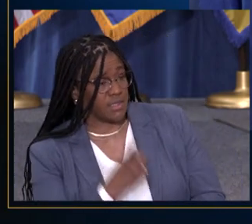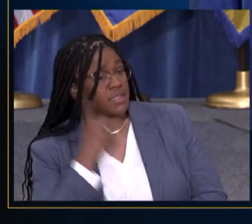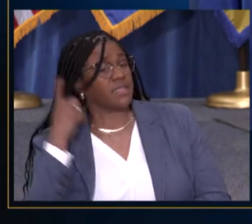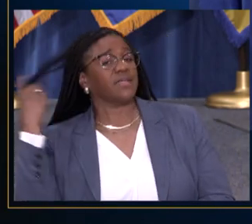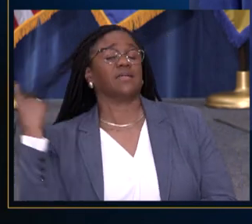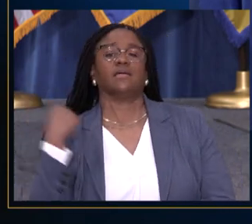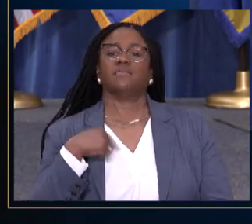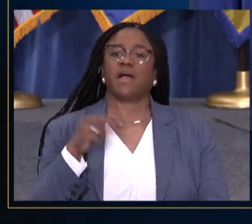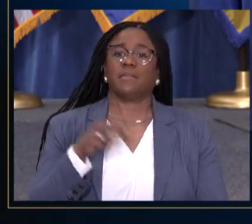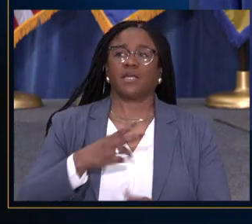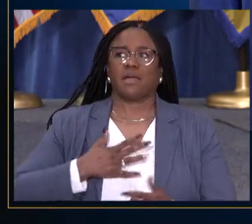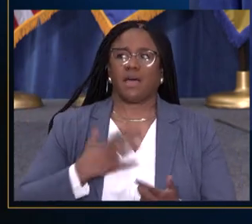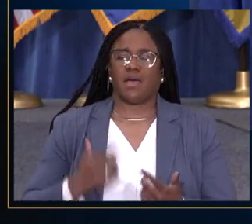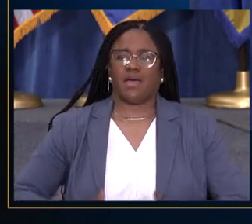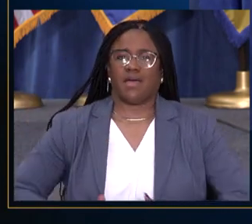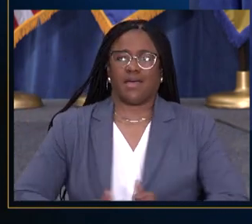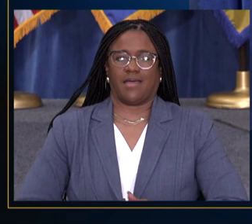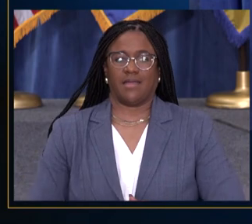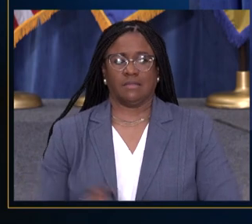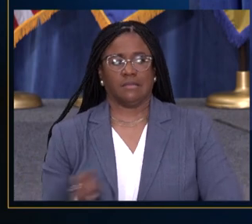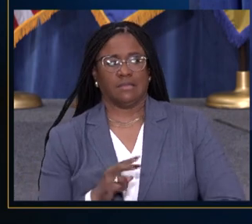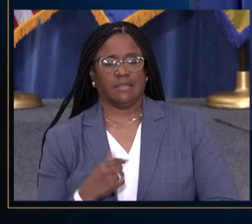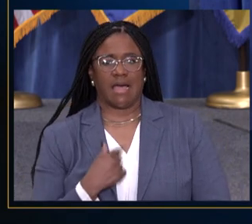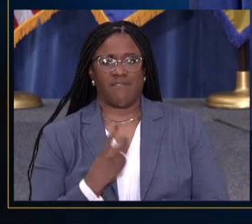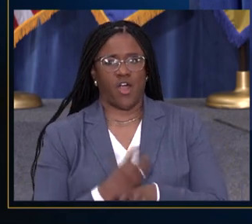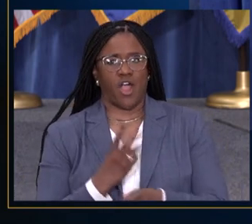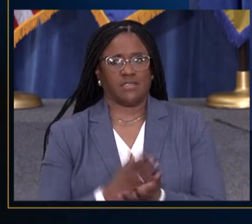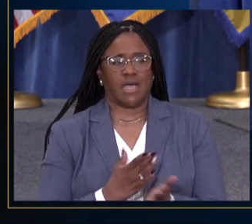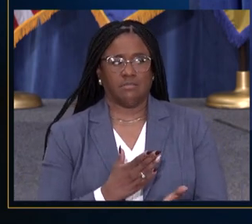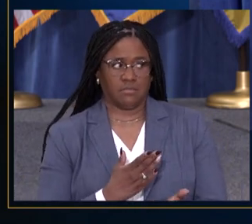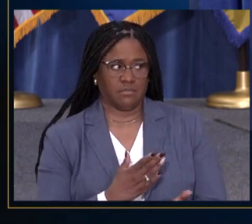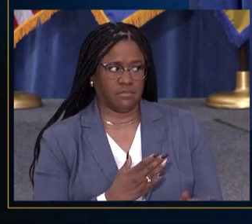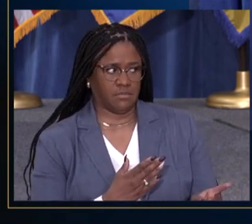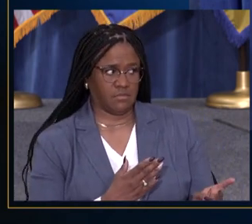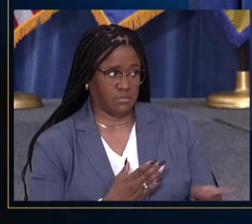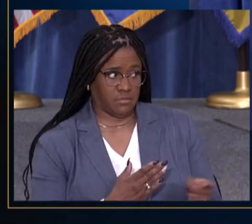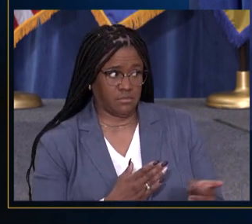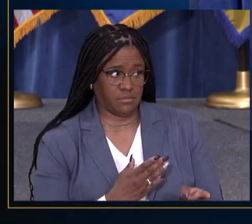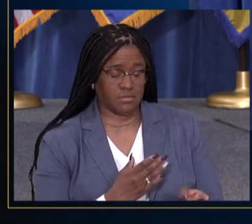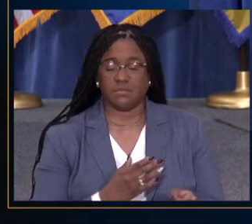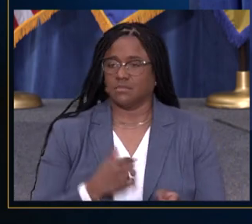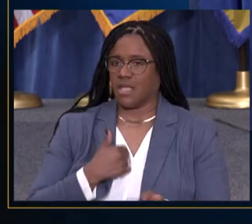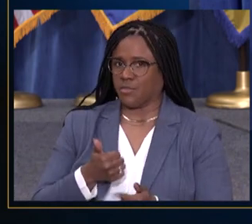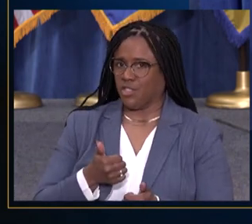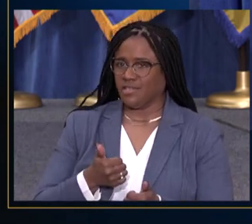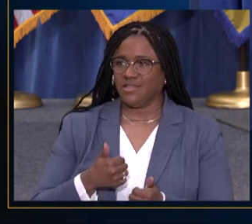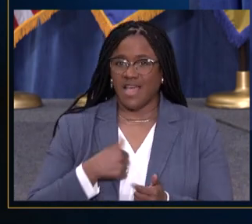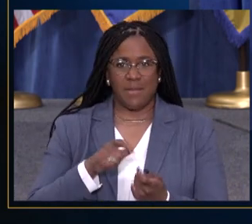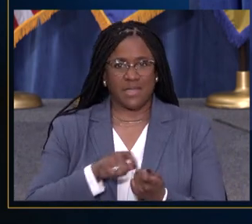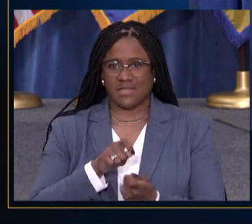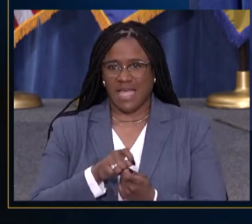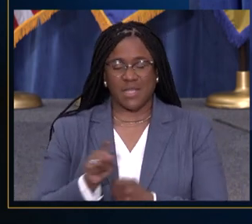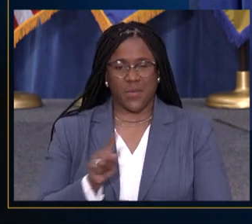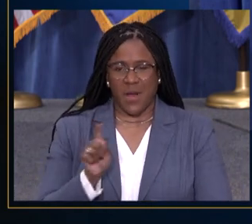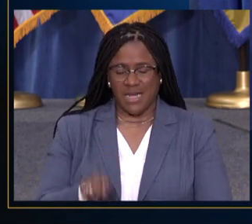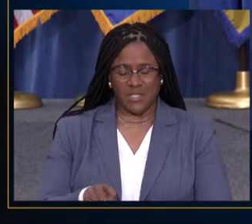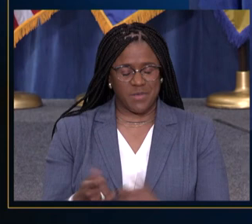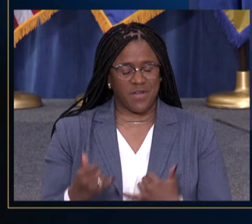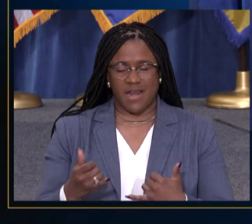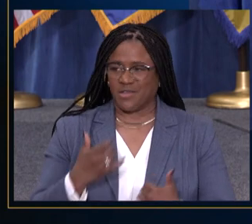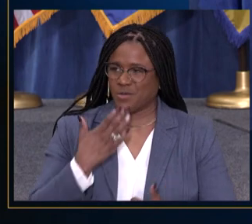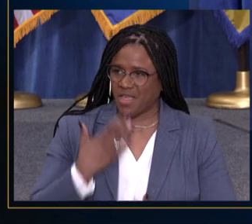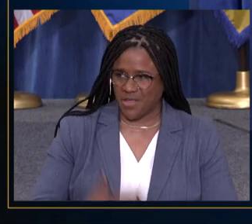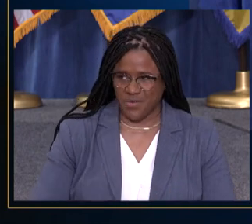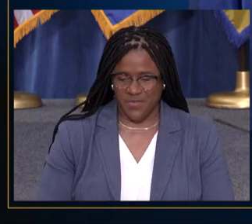I looked at my calendar after you said that. I do have a hard stop, but I'm good. I'm exactly where I need to be right now. So thank